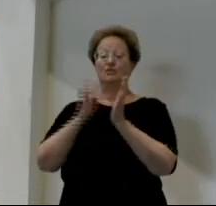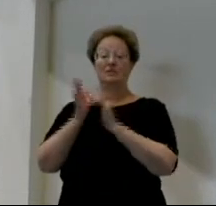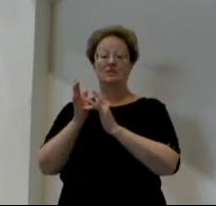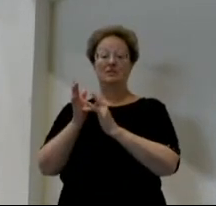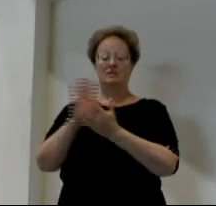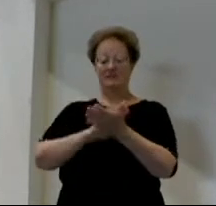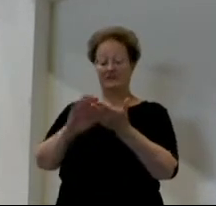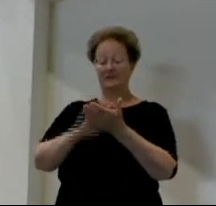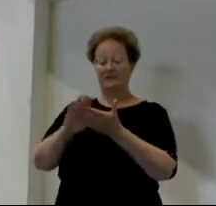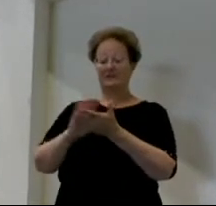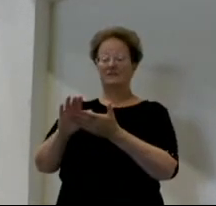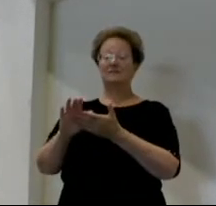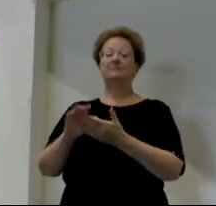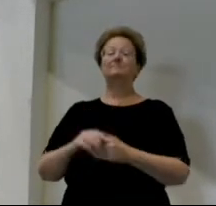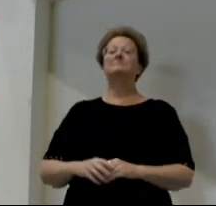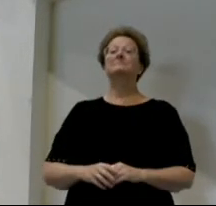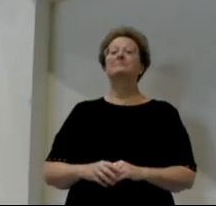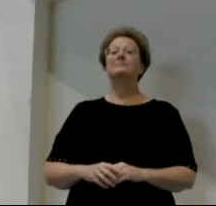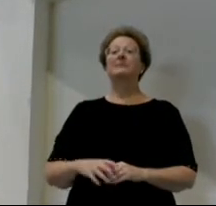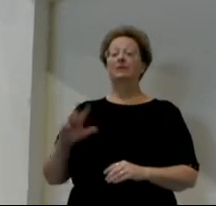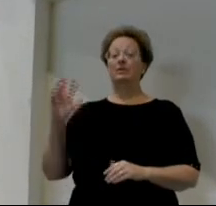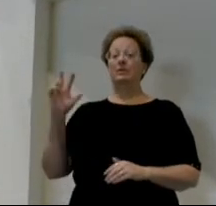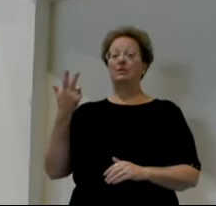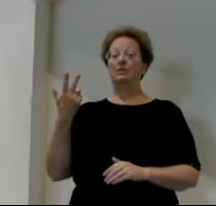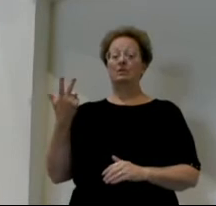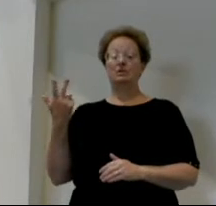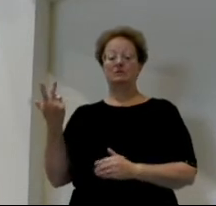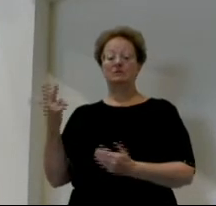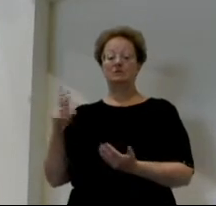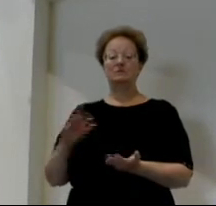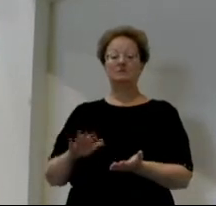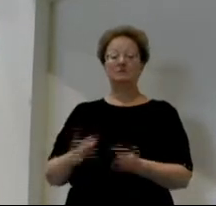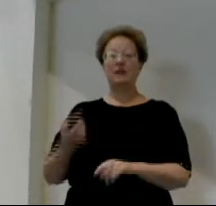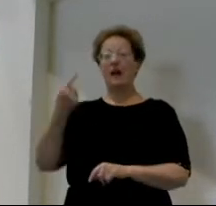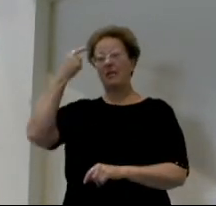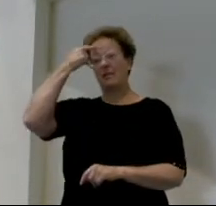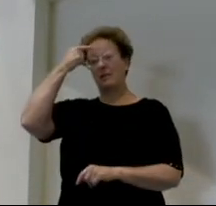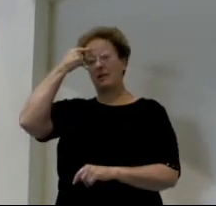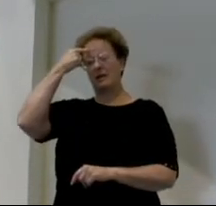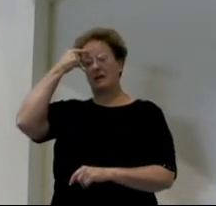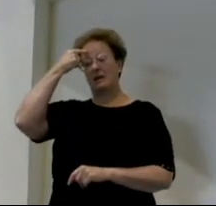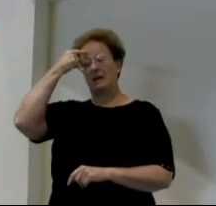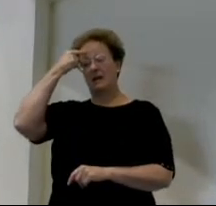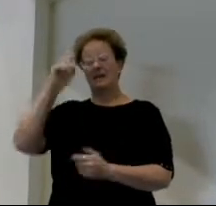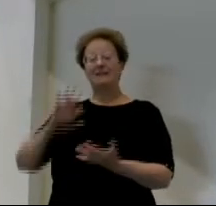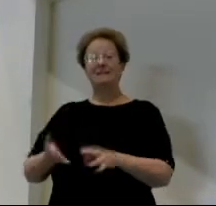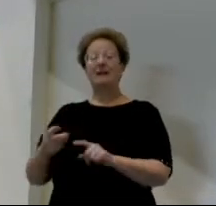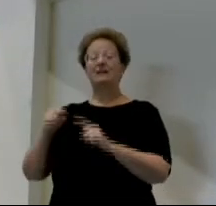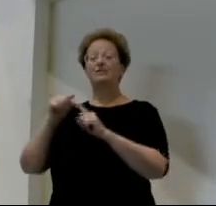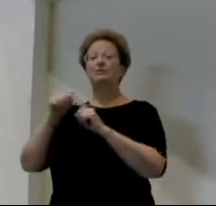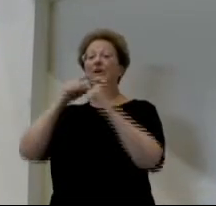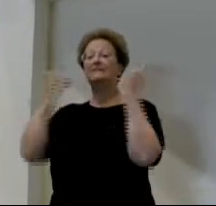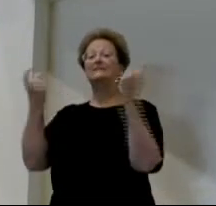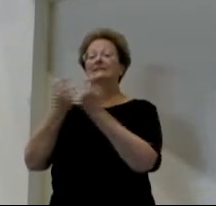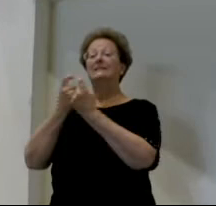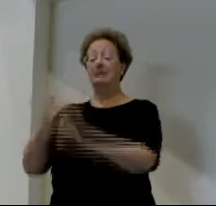forgiveness. But listen to what Paul says. You also must consider yourselves dead to sin and alive to